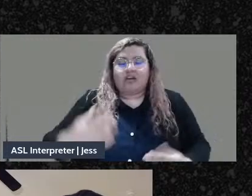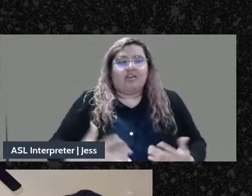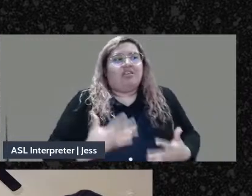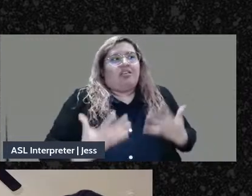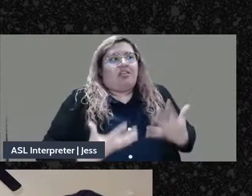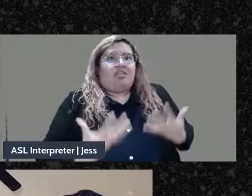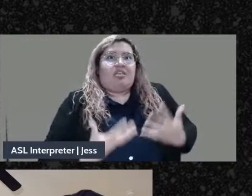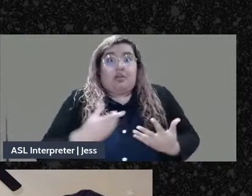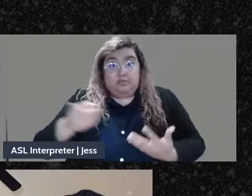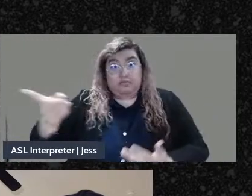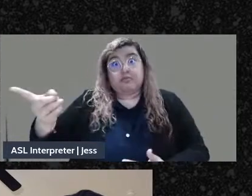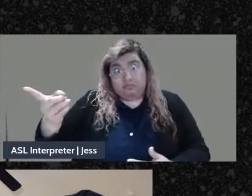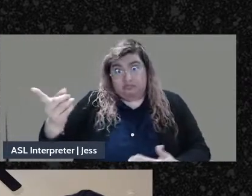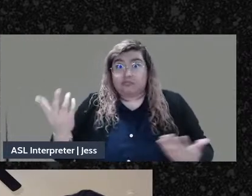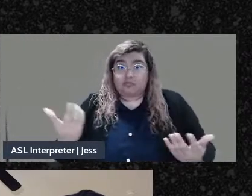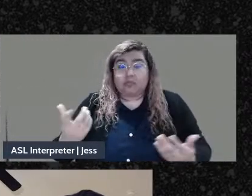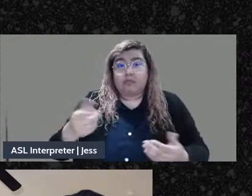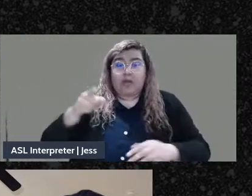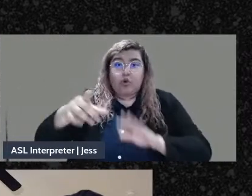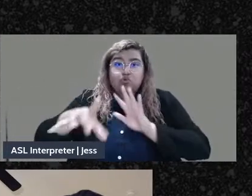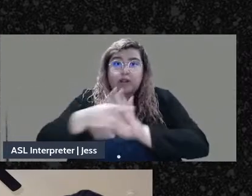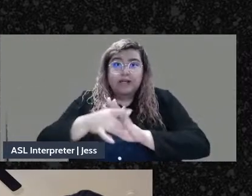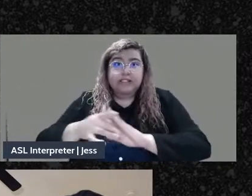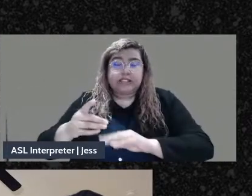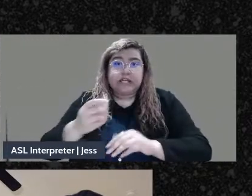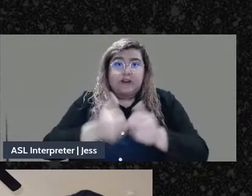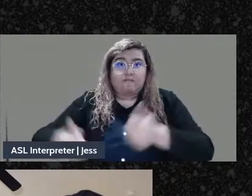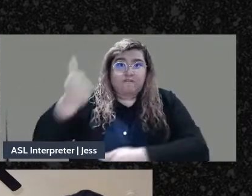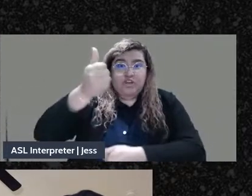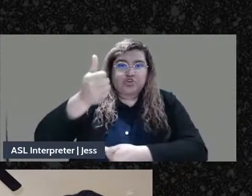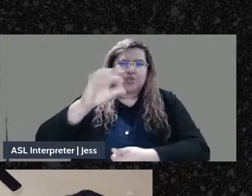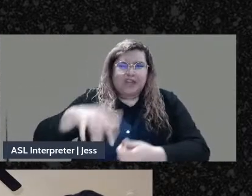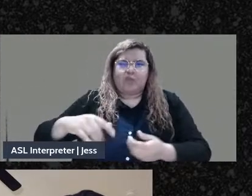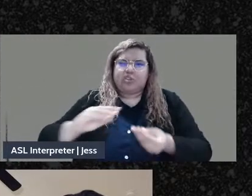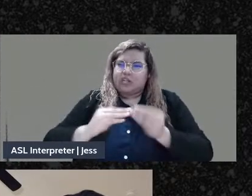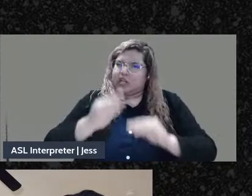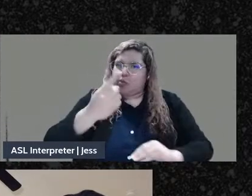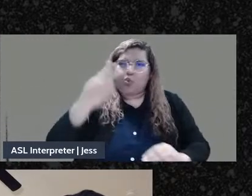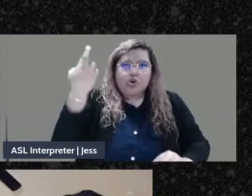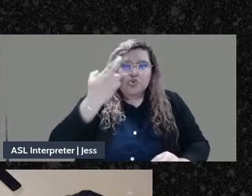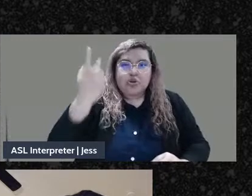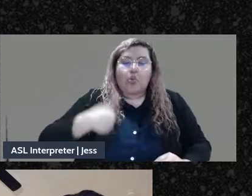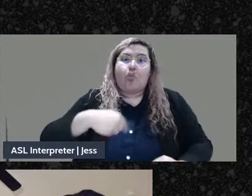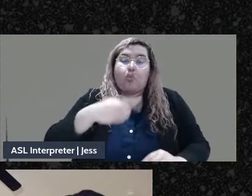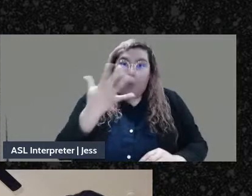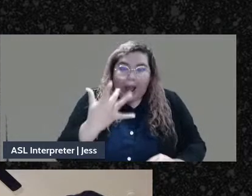for our elected officials, I think, was undoubtedly the number one reason that anything shifted, right?